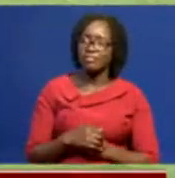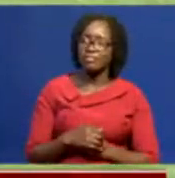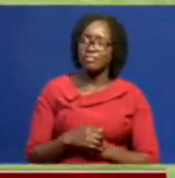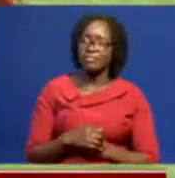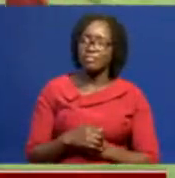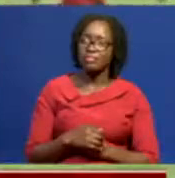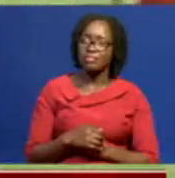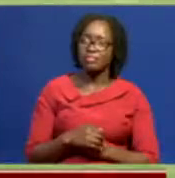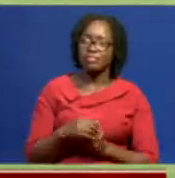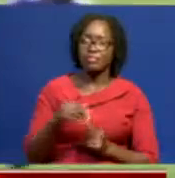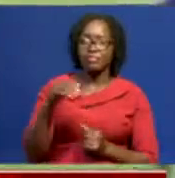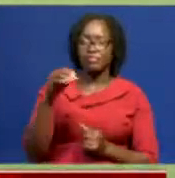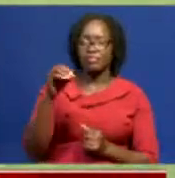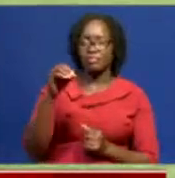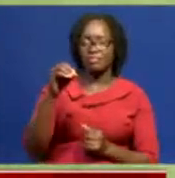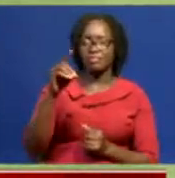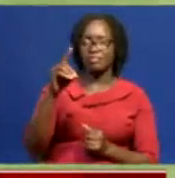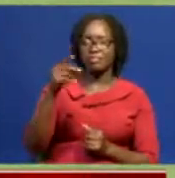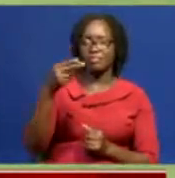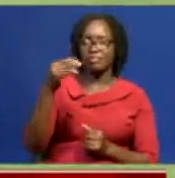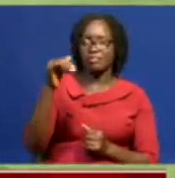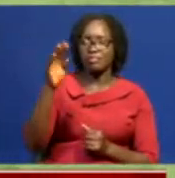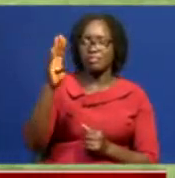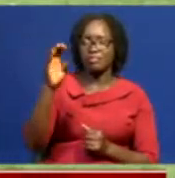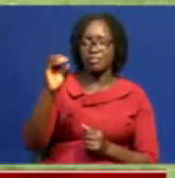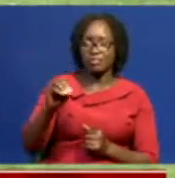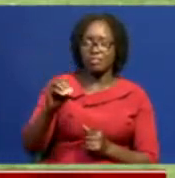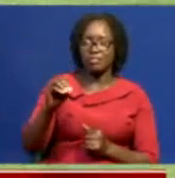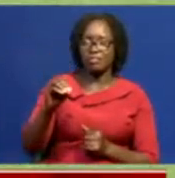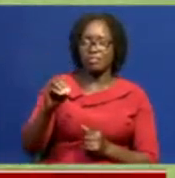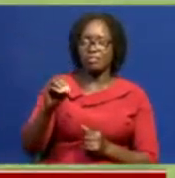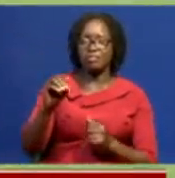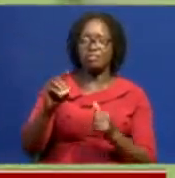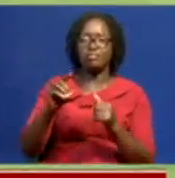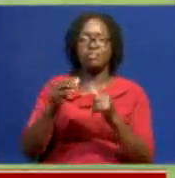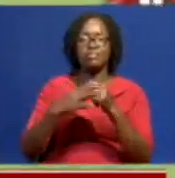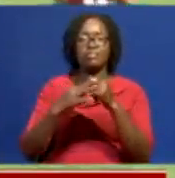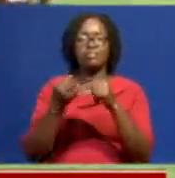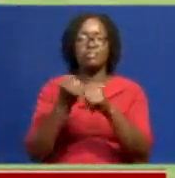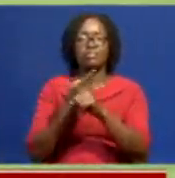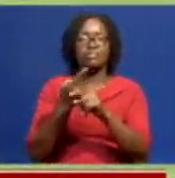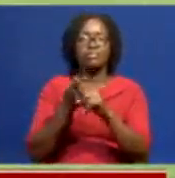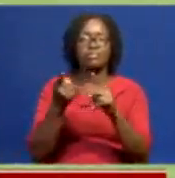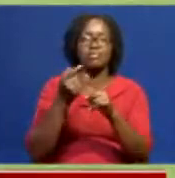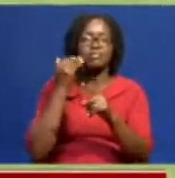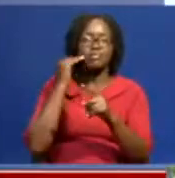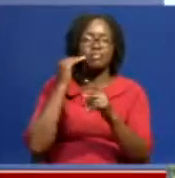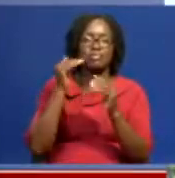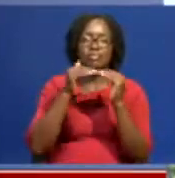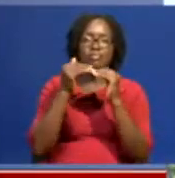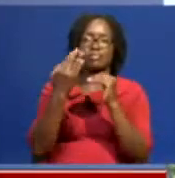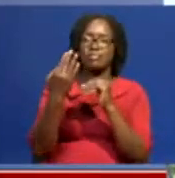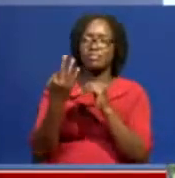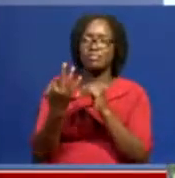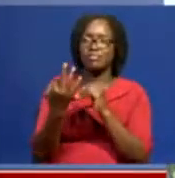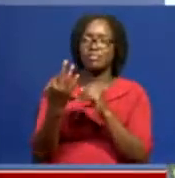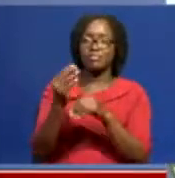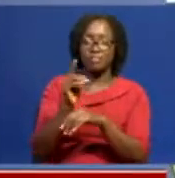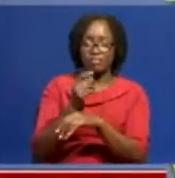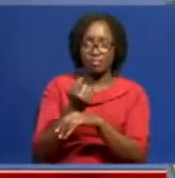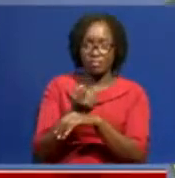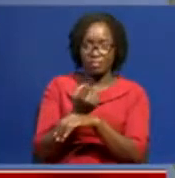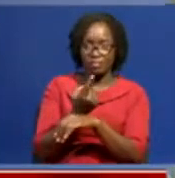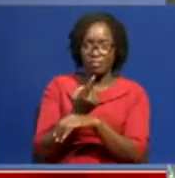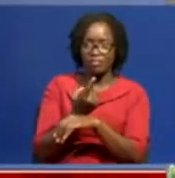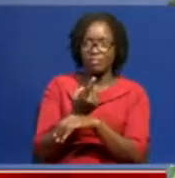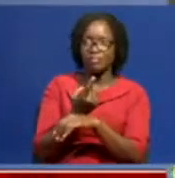George Odhiambo had opened the scoring for Migori combined in the 8th minute, but Siaya equalized on the 43rd minute. They would go